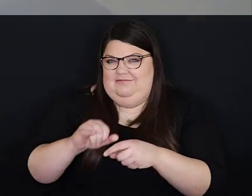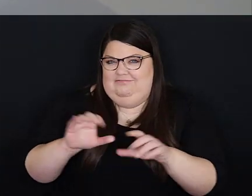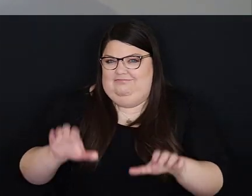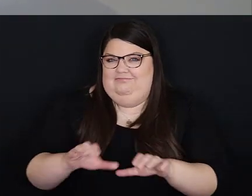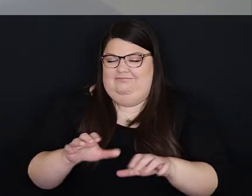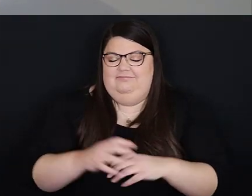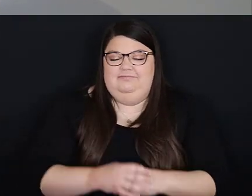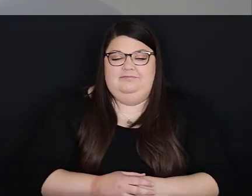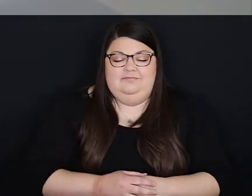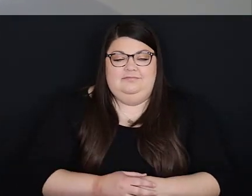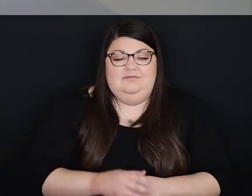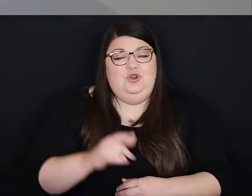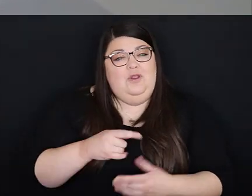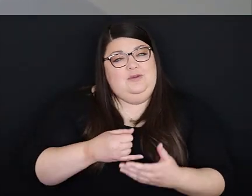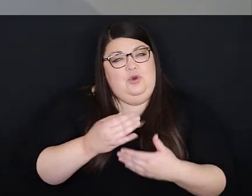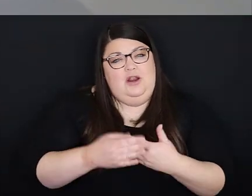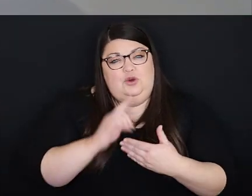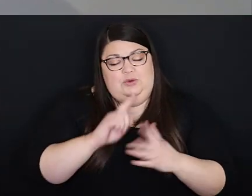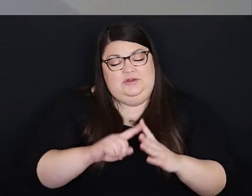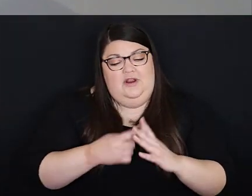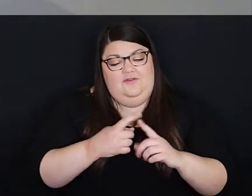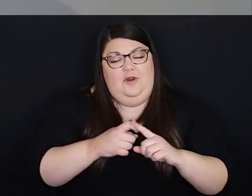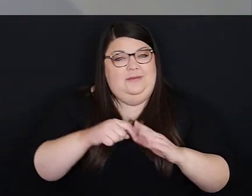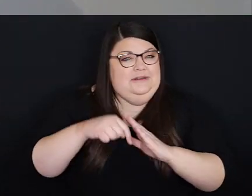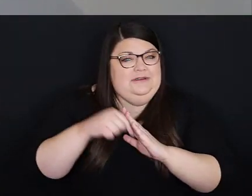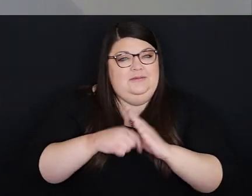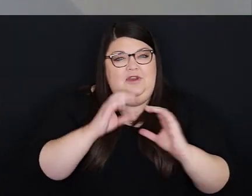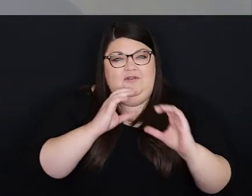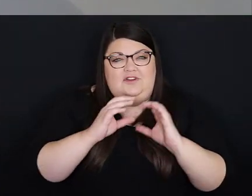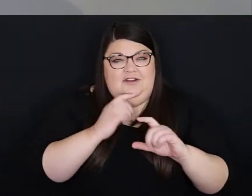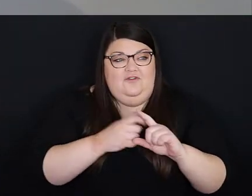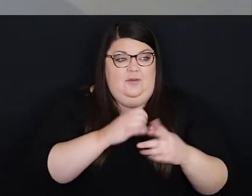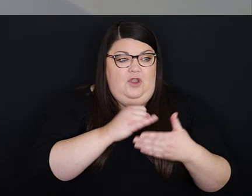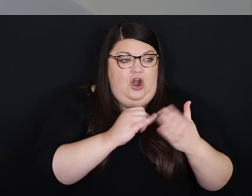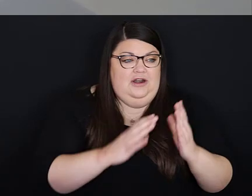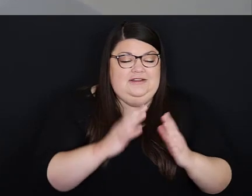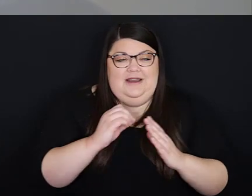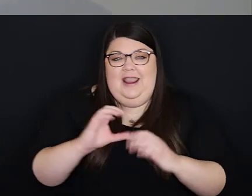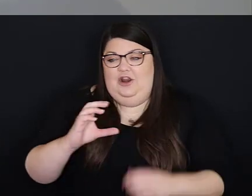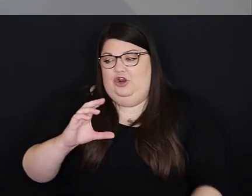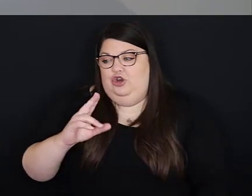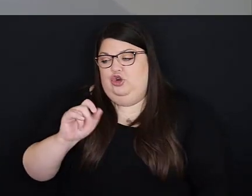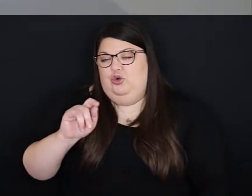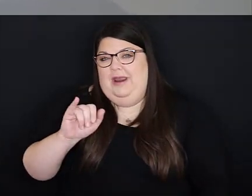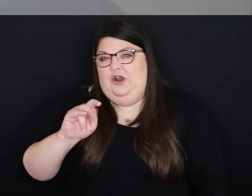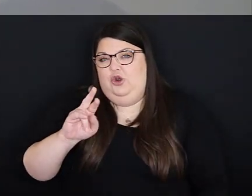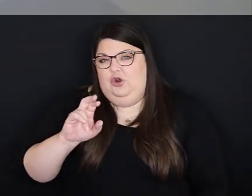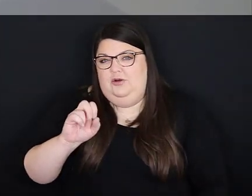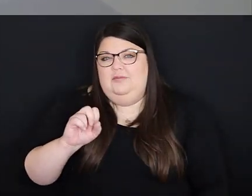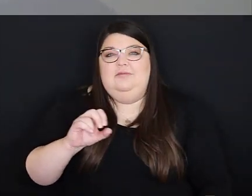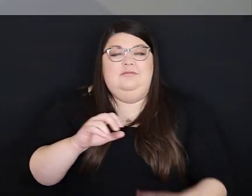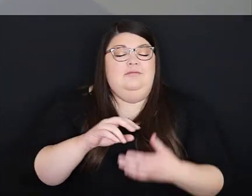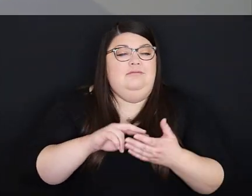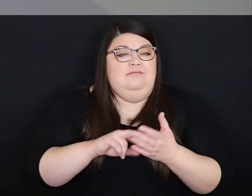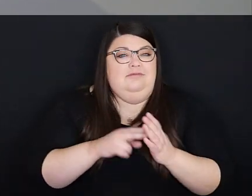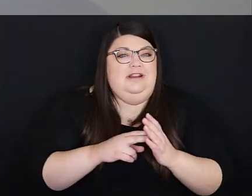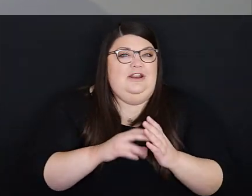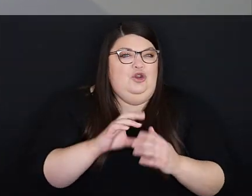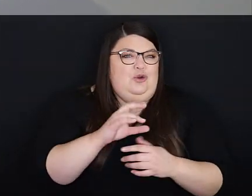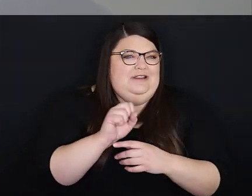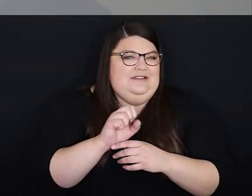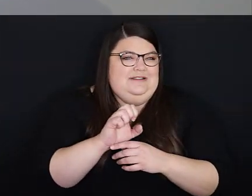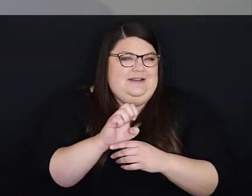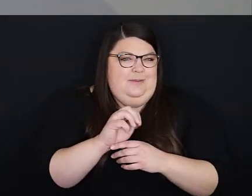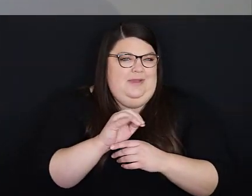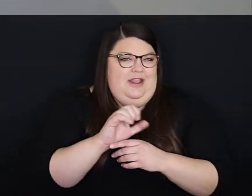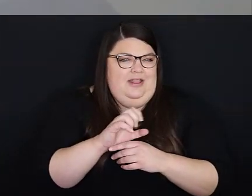this project emerged from deep conversations between the artist and the curator, and in this case, Chris Emile and Amanda Sroka,